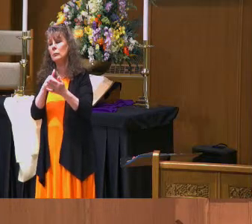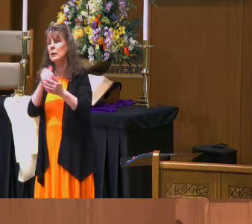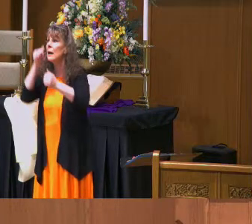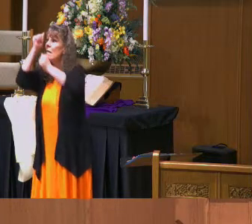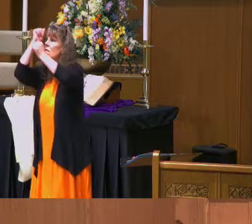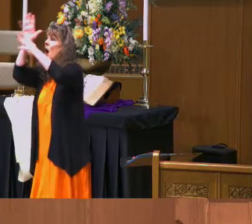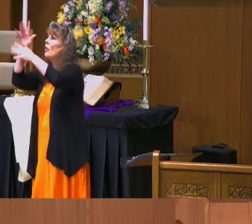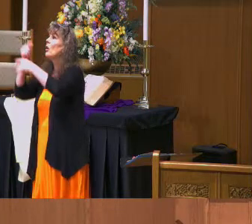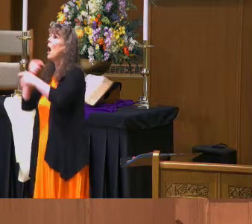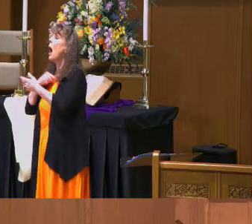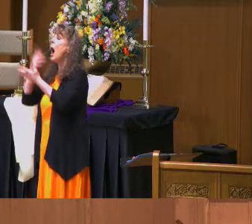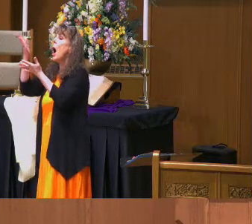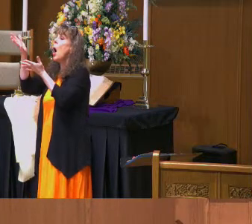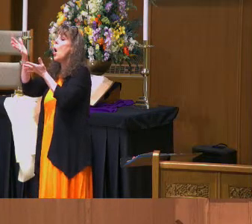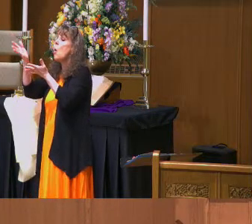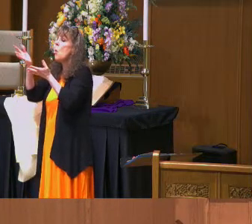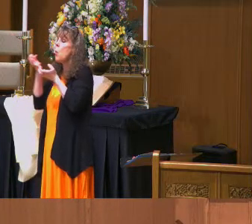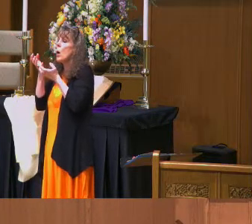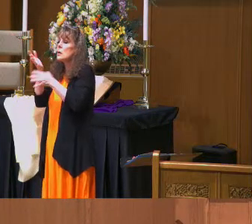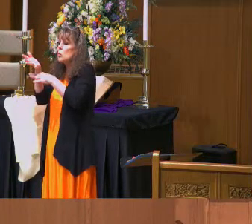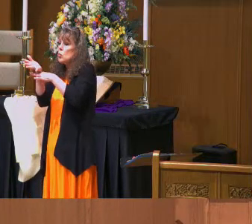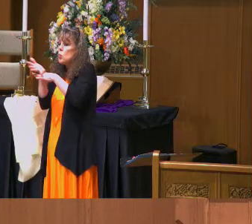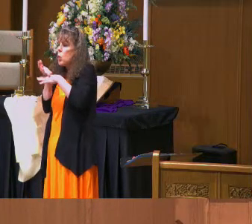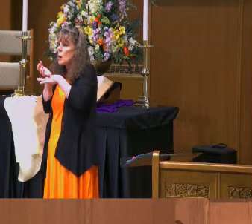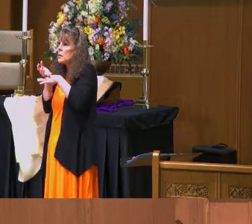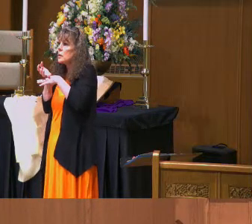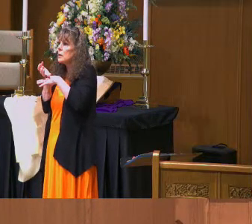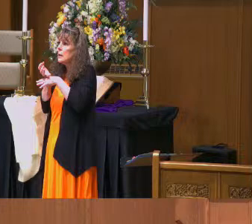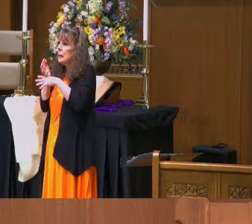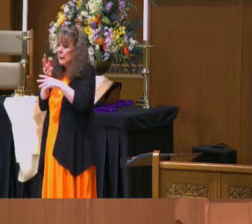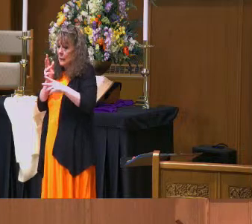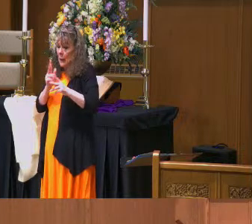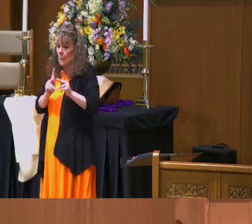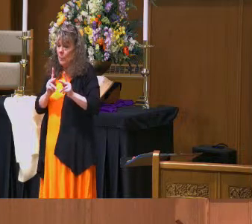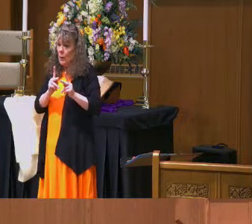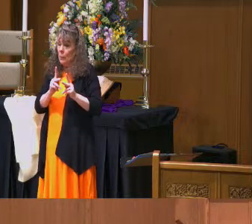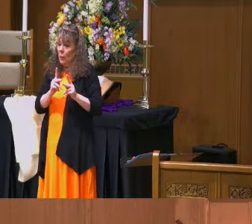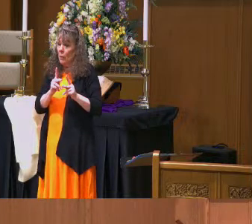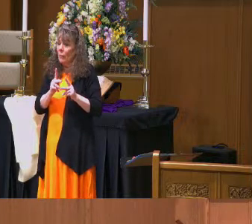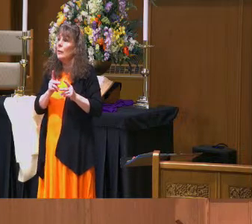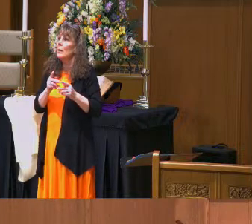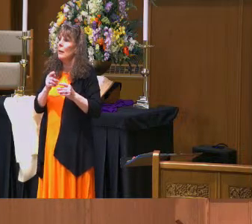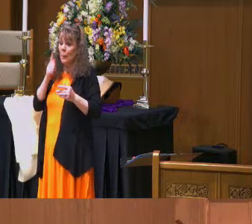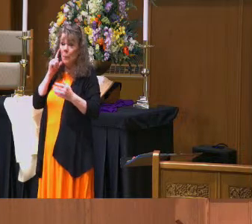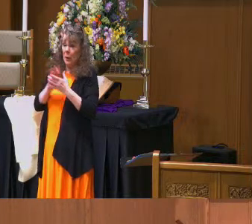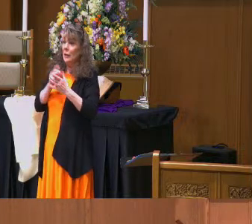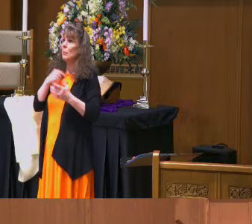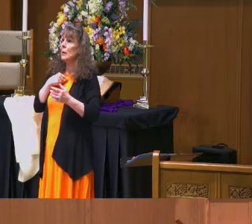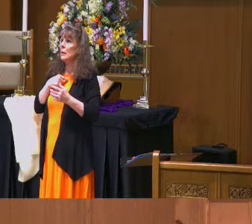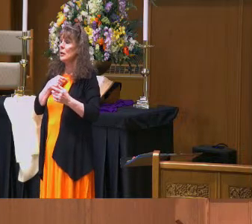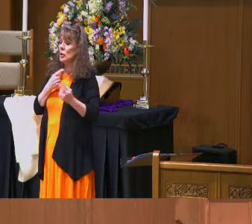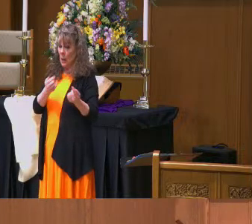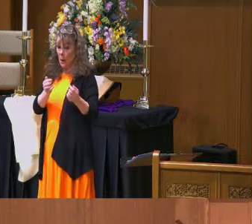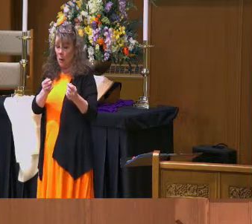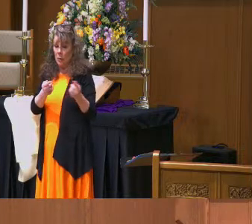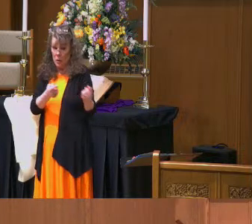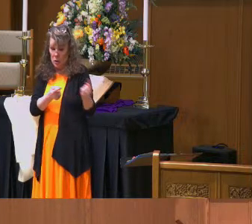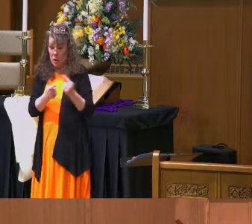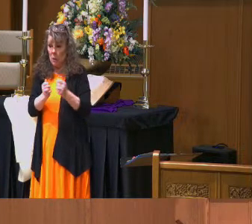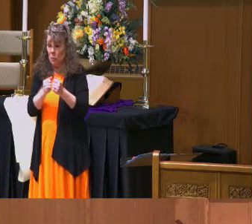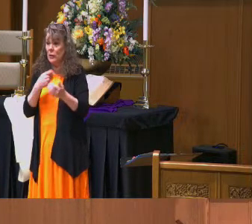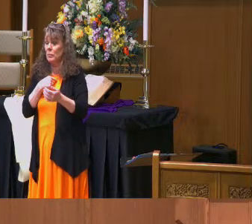I want, desire, those you have given me to be with me where I am, and to